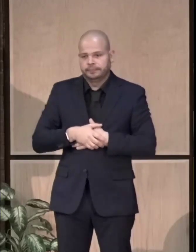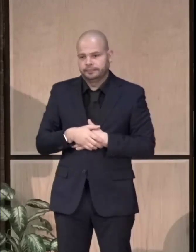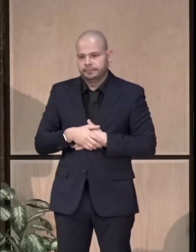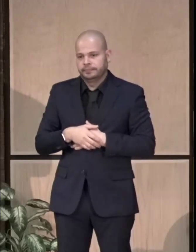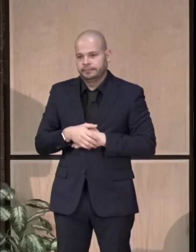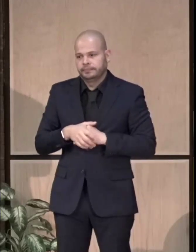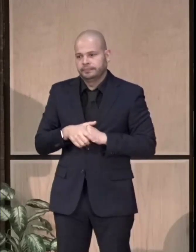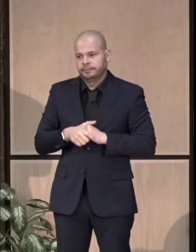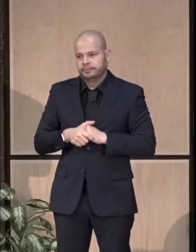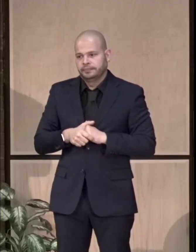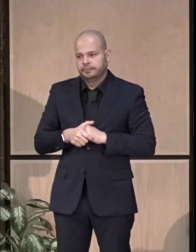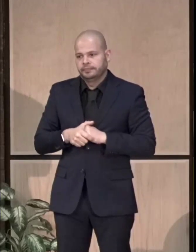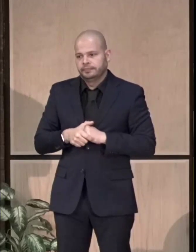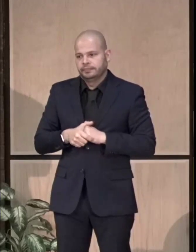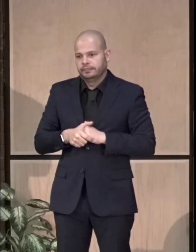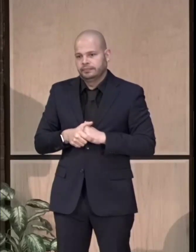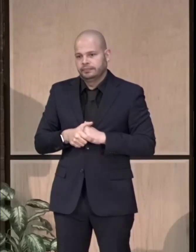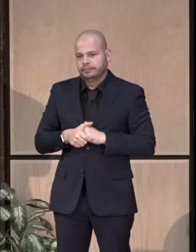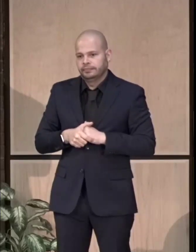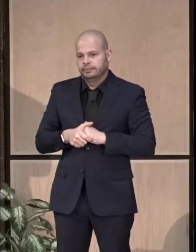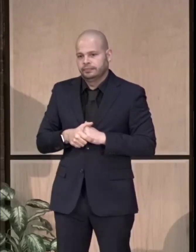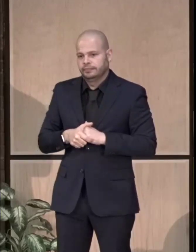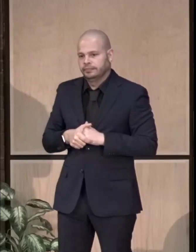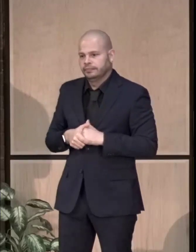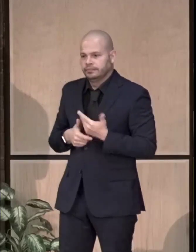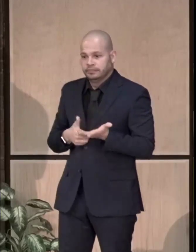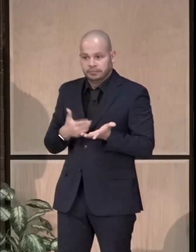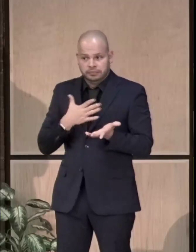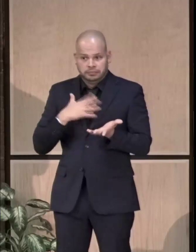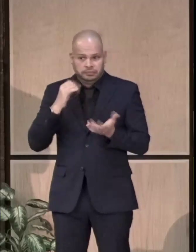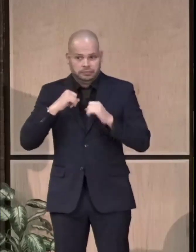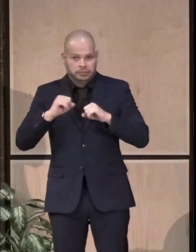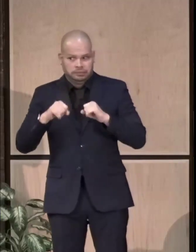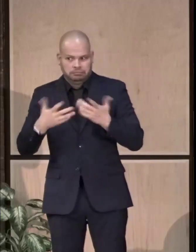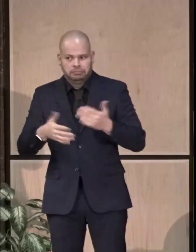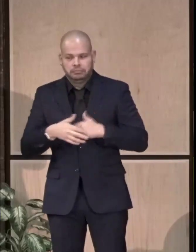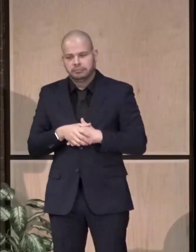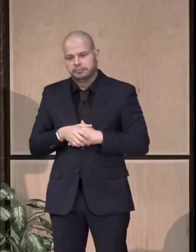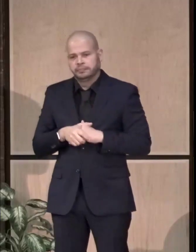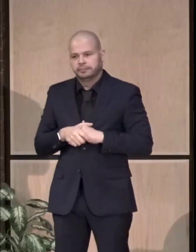right? I would assume. Okay, and Exhibit 11